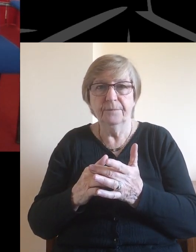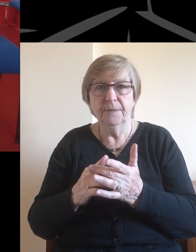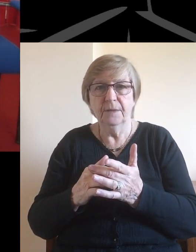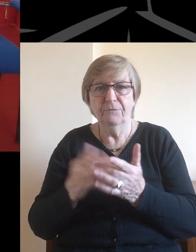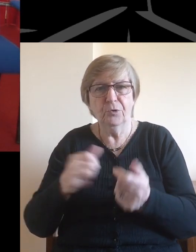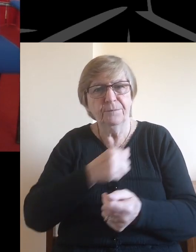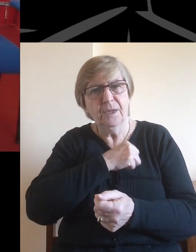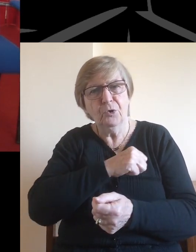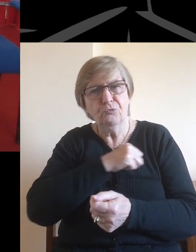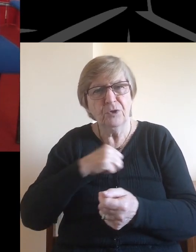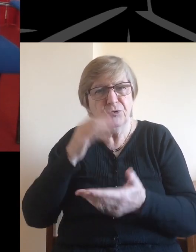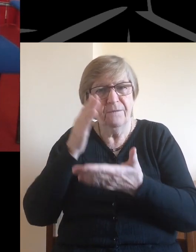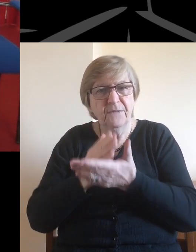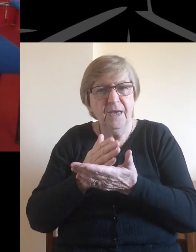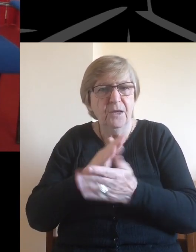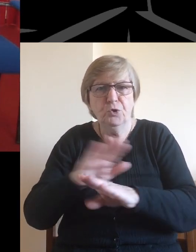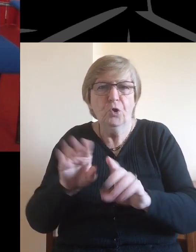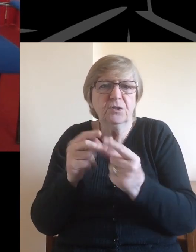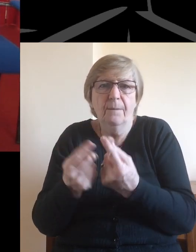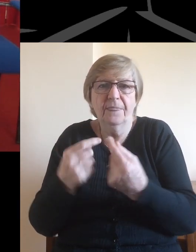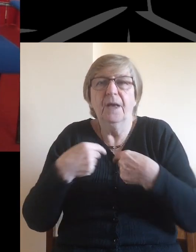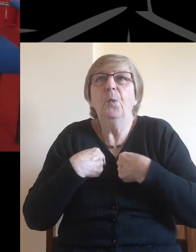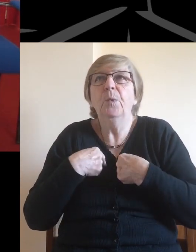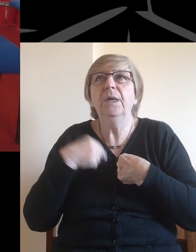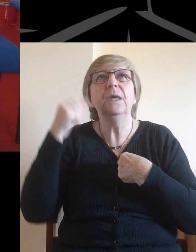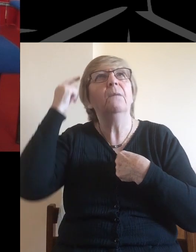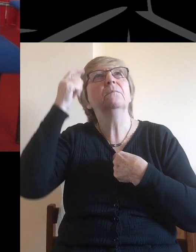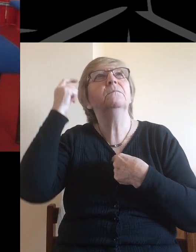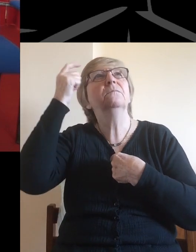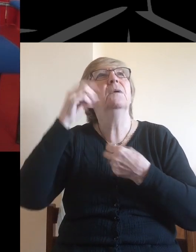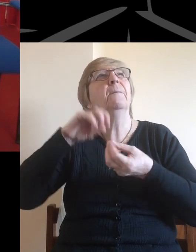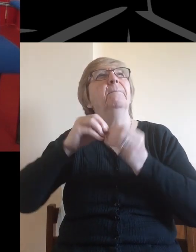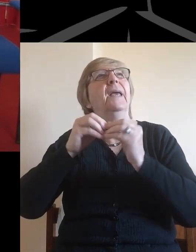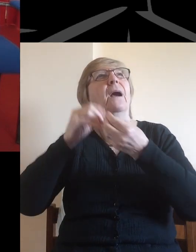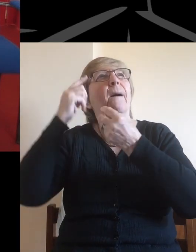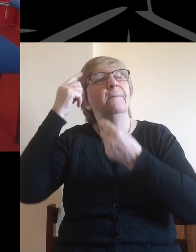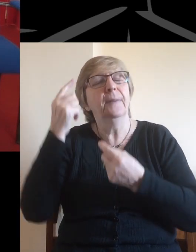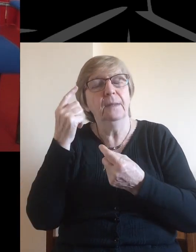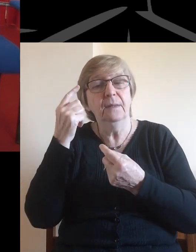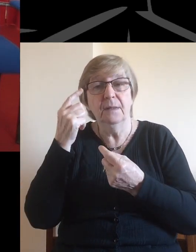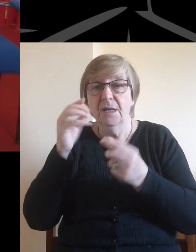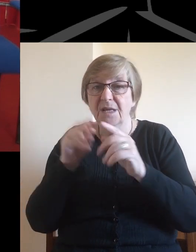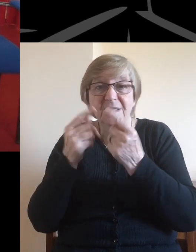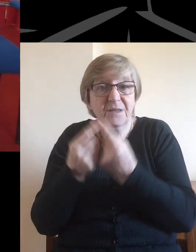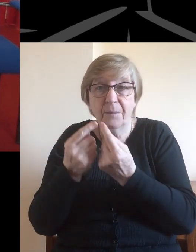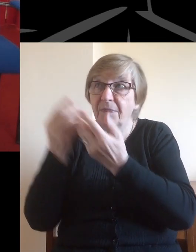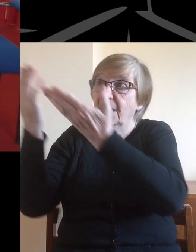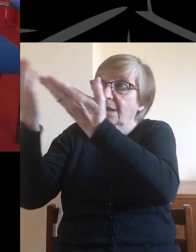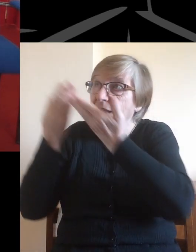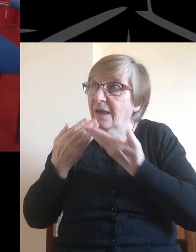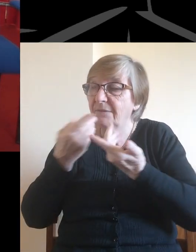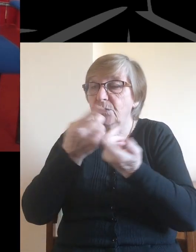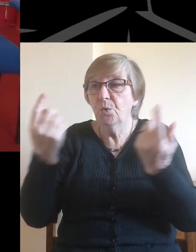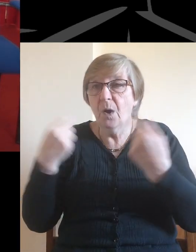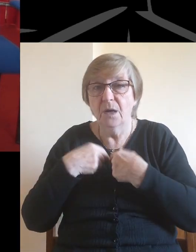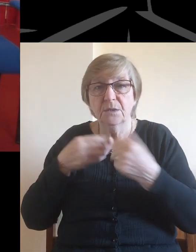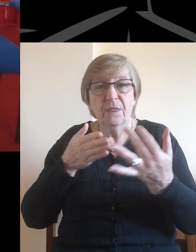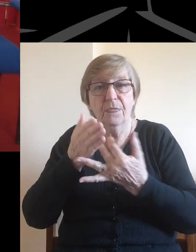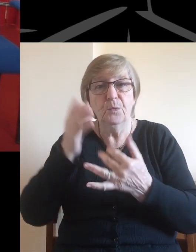For Christianity, you see, is not something that we make up. It's something that is given to us, revealed to us, and shown to us by